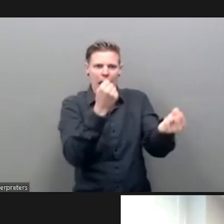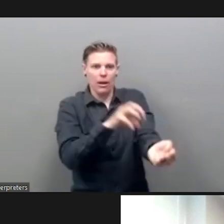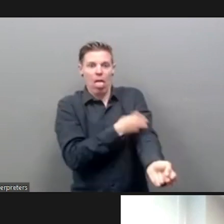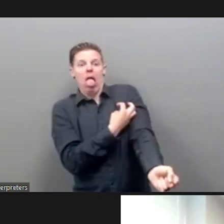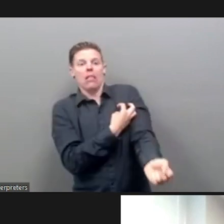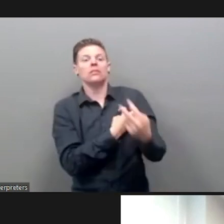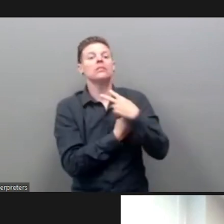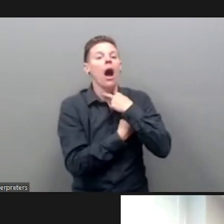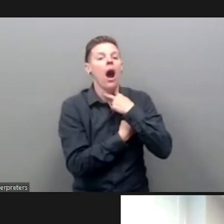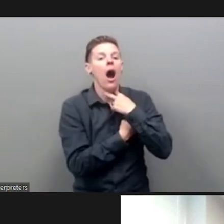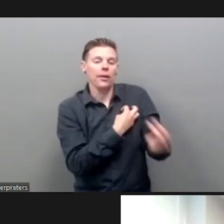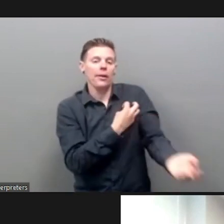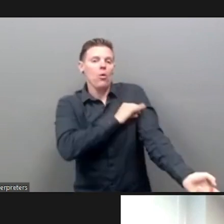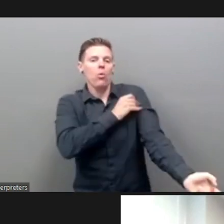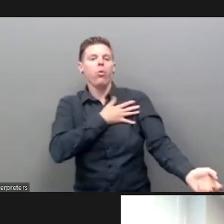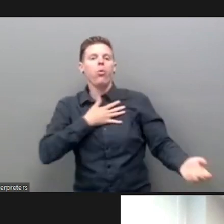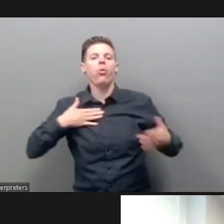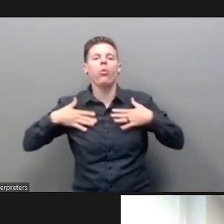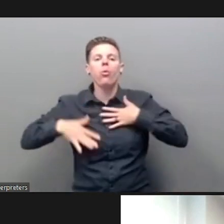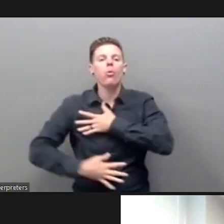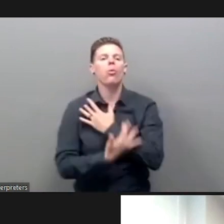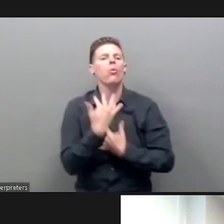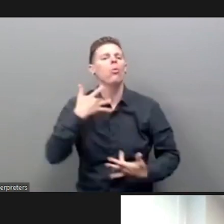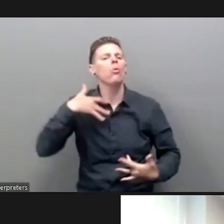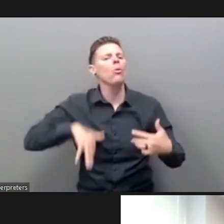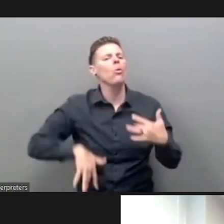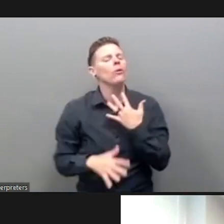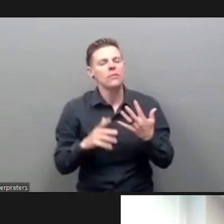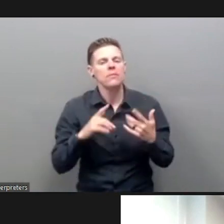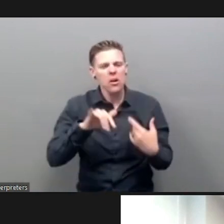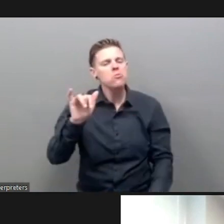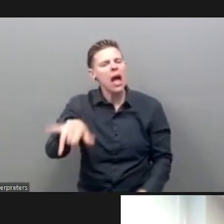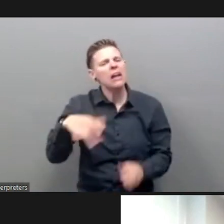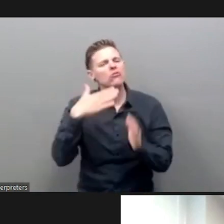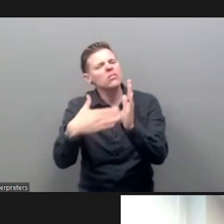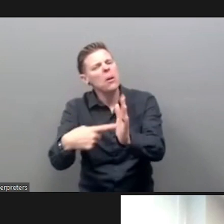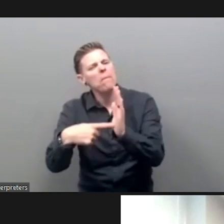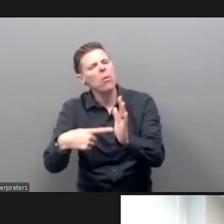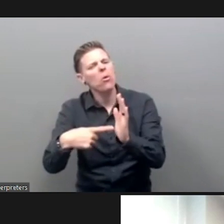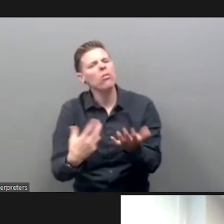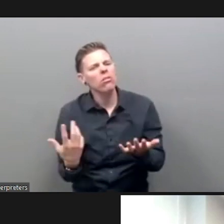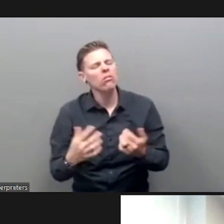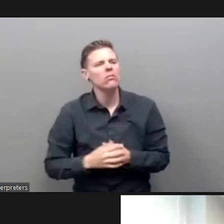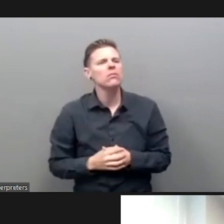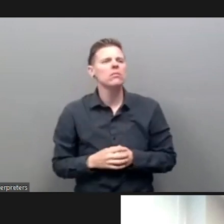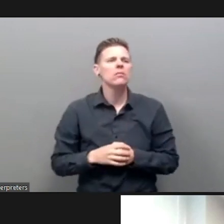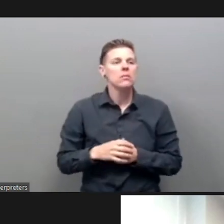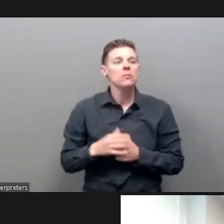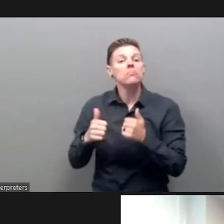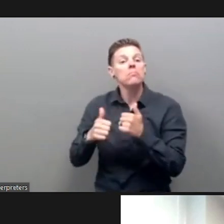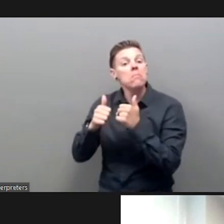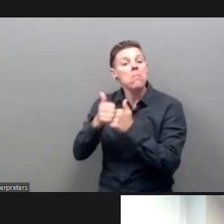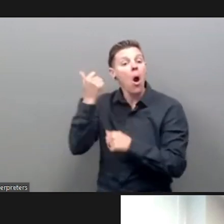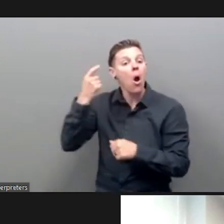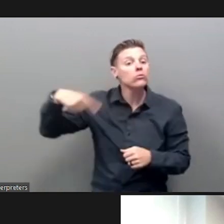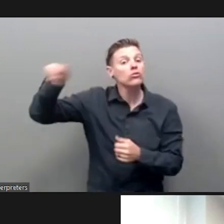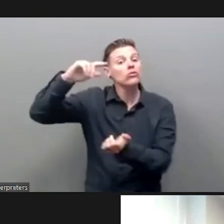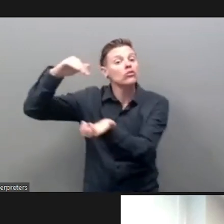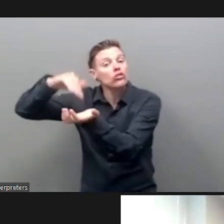us in healthcare, although it's really hard to quantify because there isn't a slot in the database for delayed